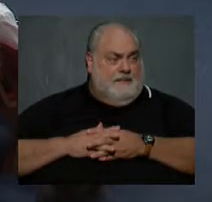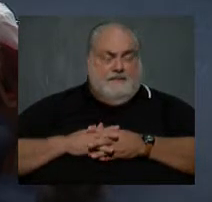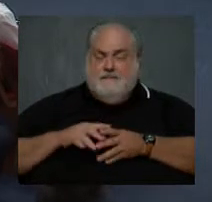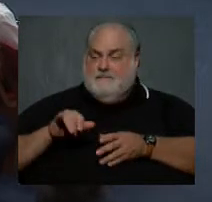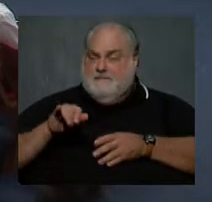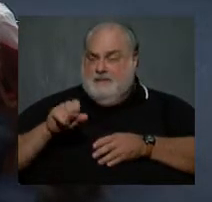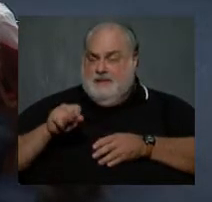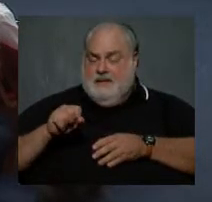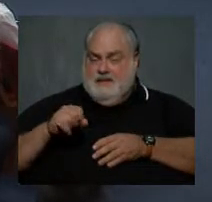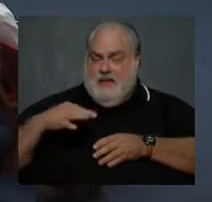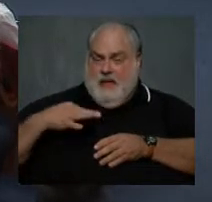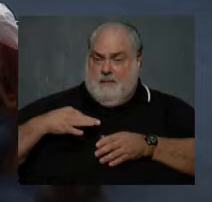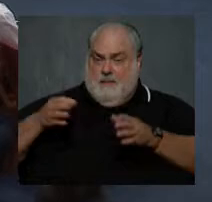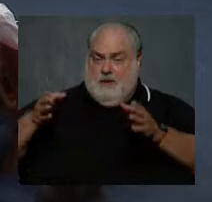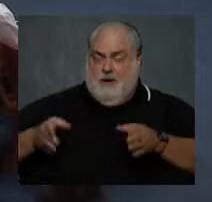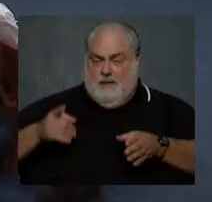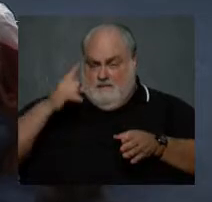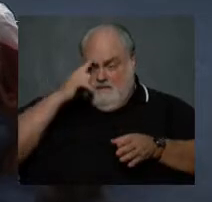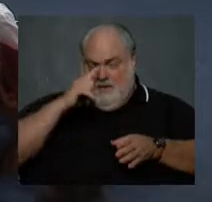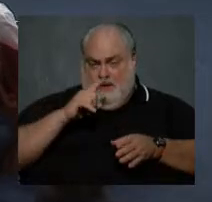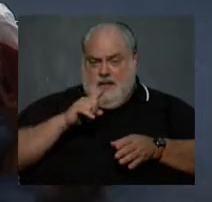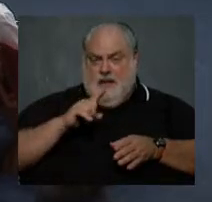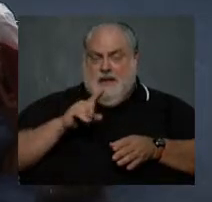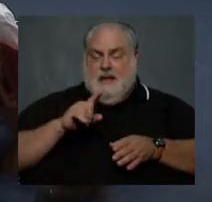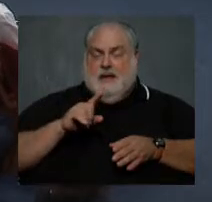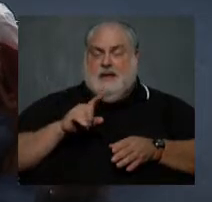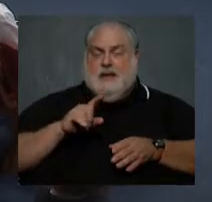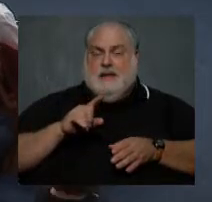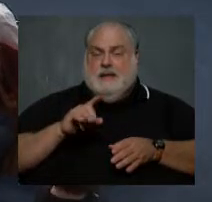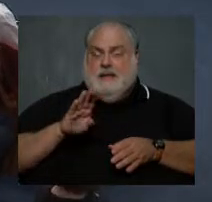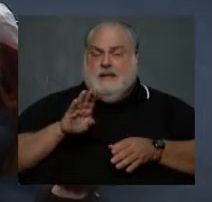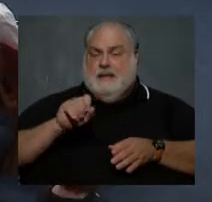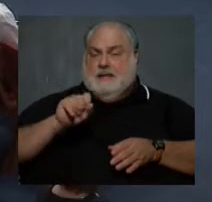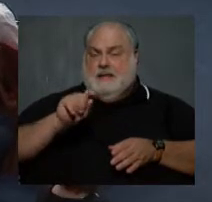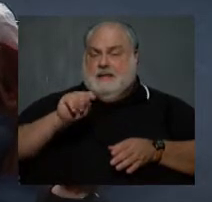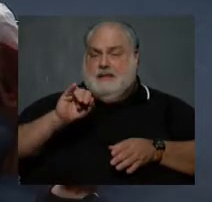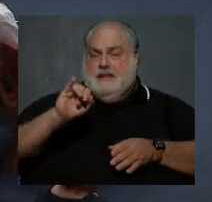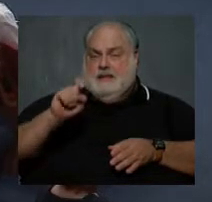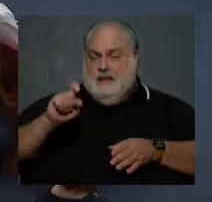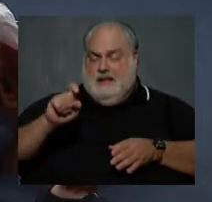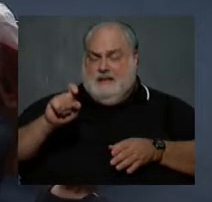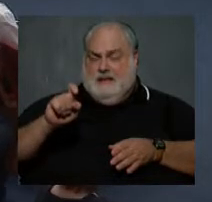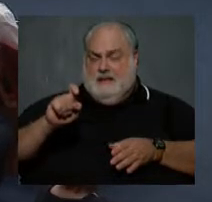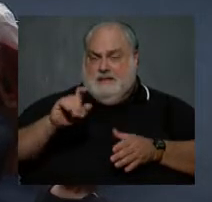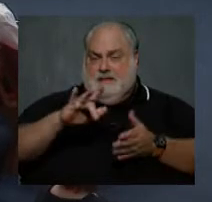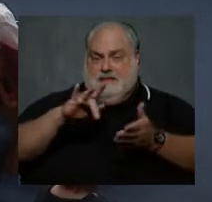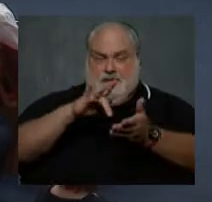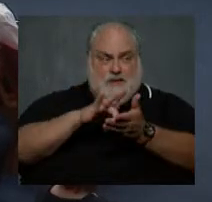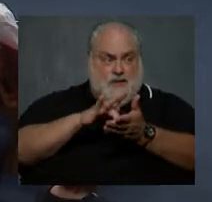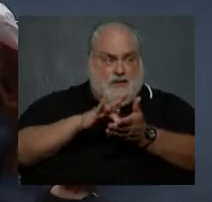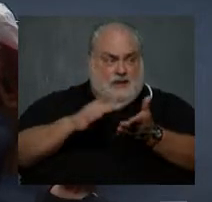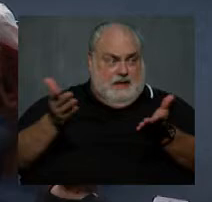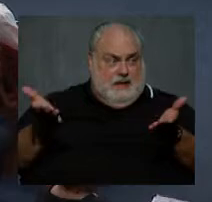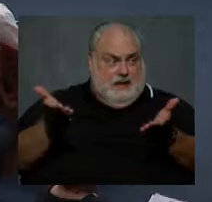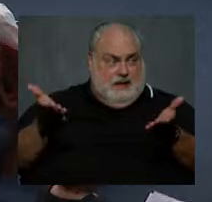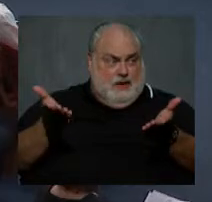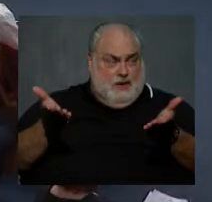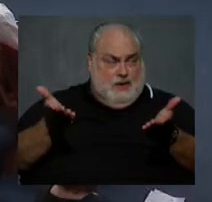Yeah, as the applicant for item B, the Stick Center here on